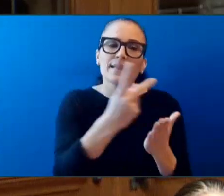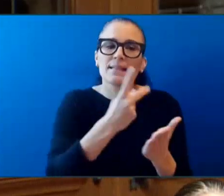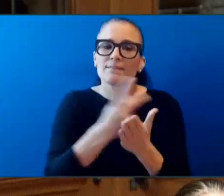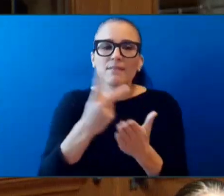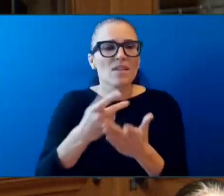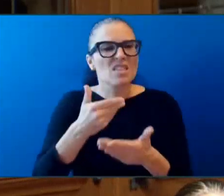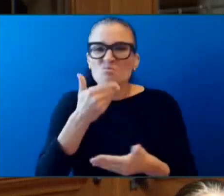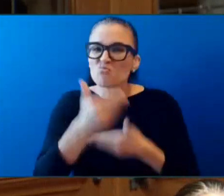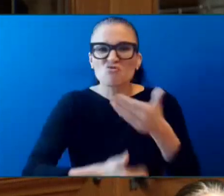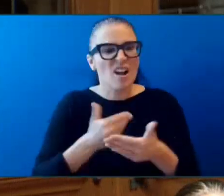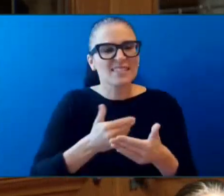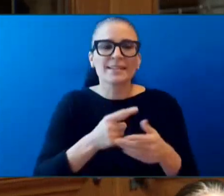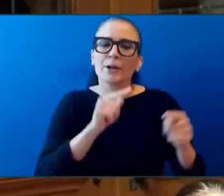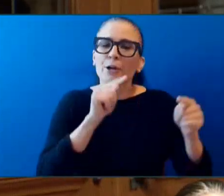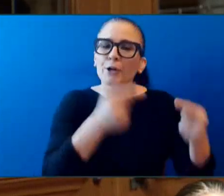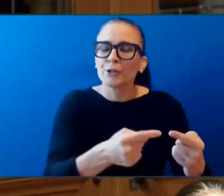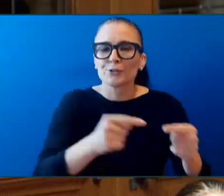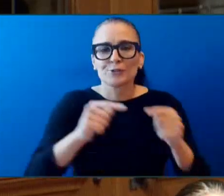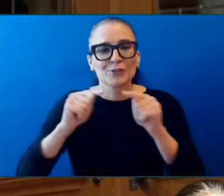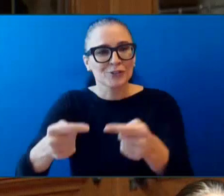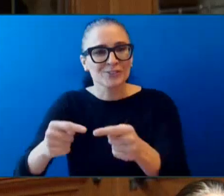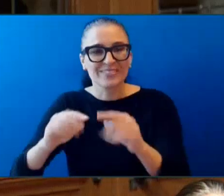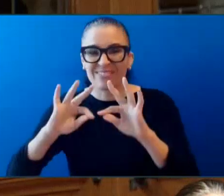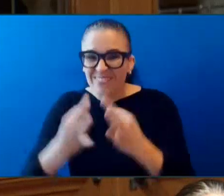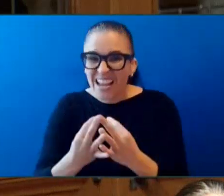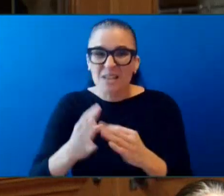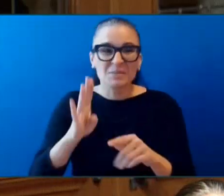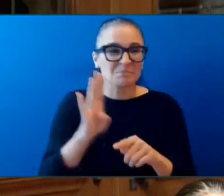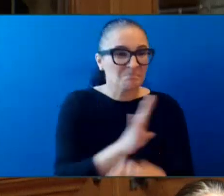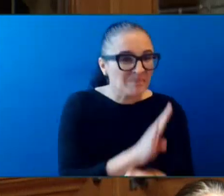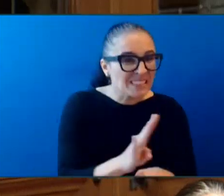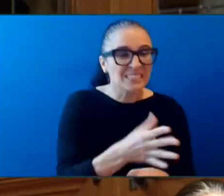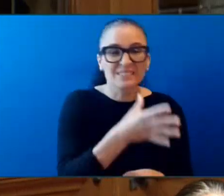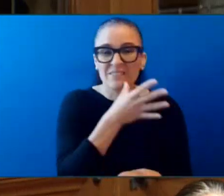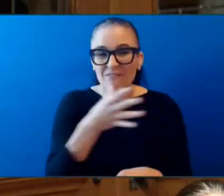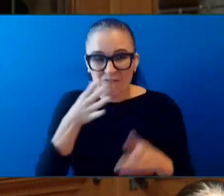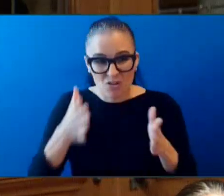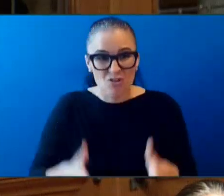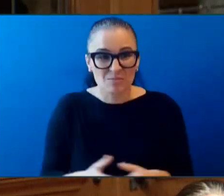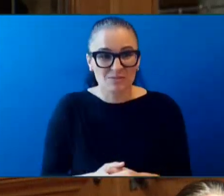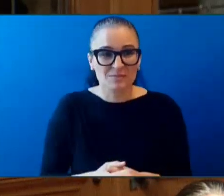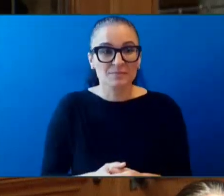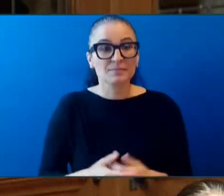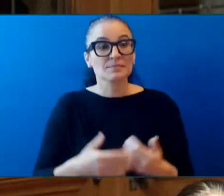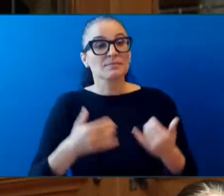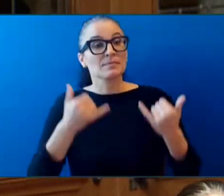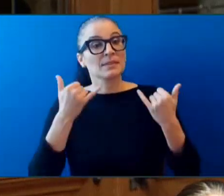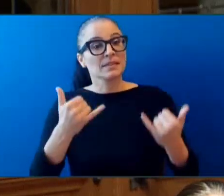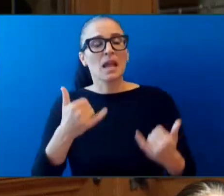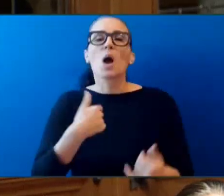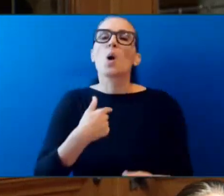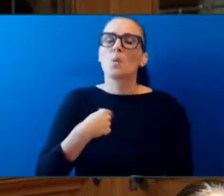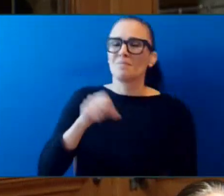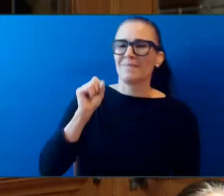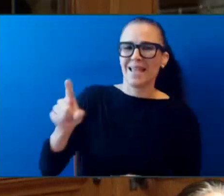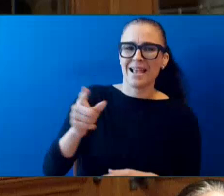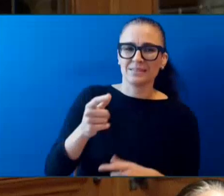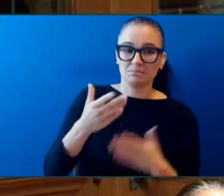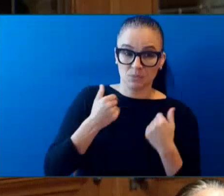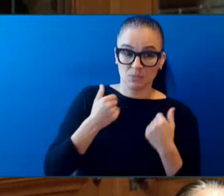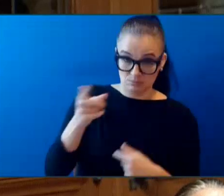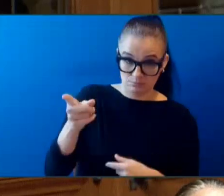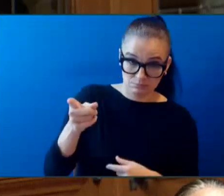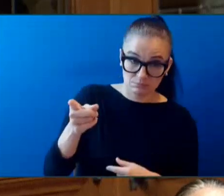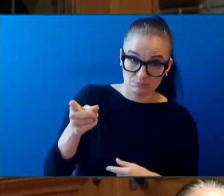Minister of Water, Land, Resource Stewardship. Will he commit to ensuring that the licensing of non-residential